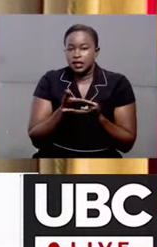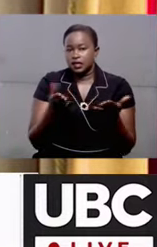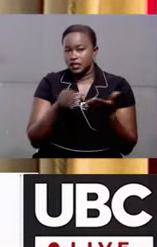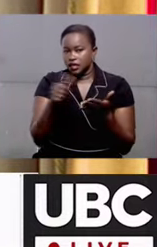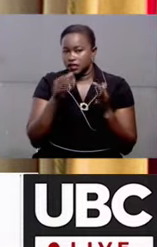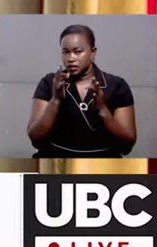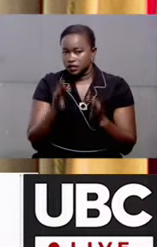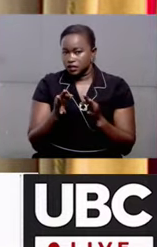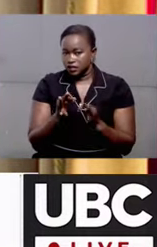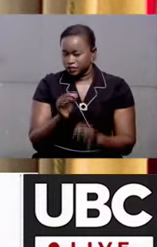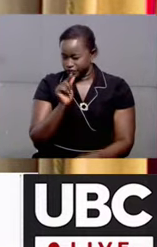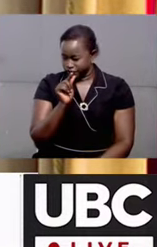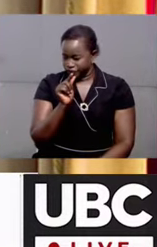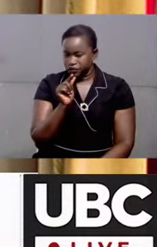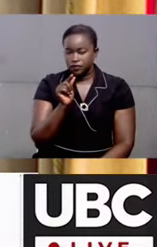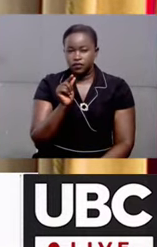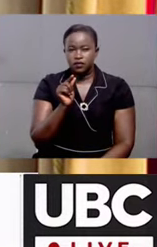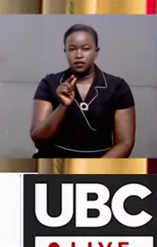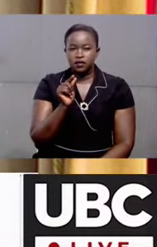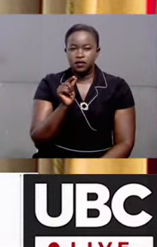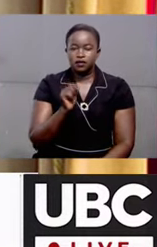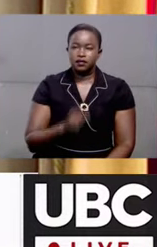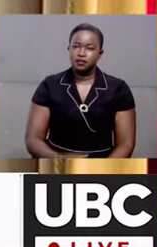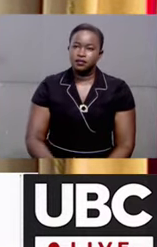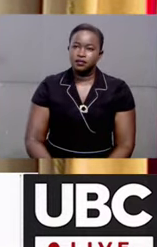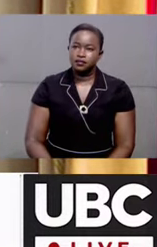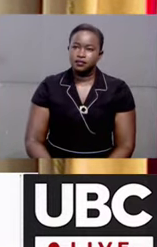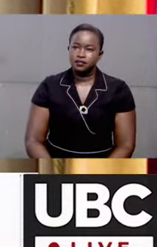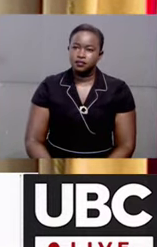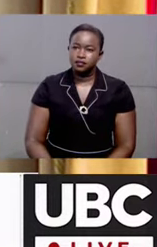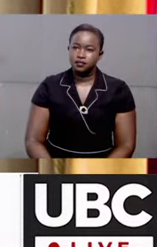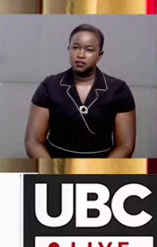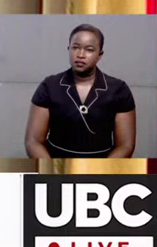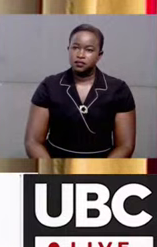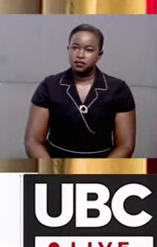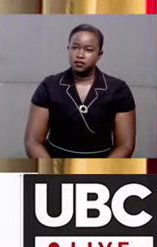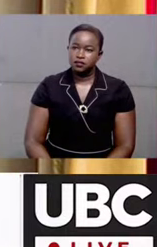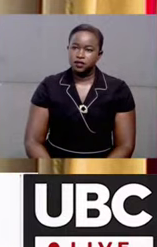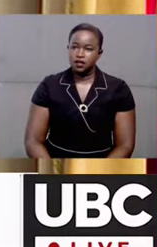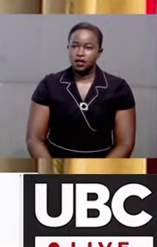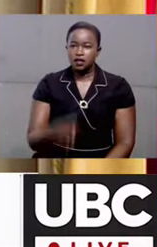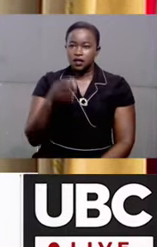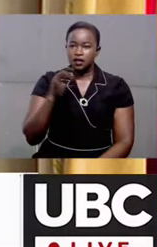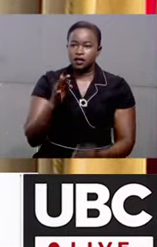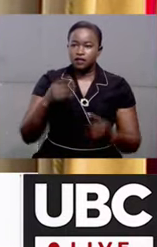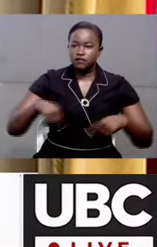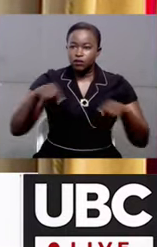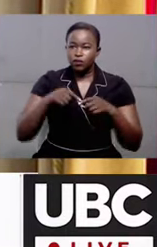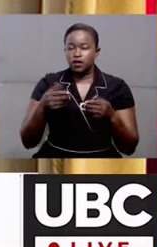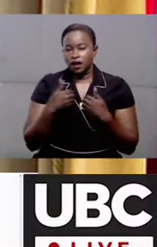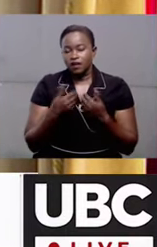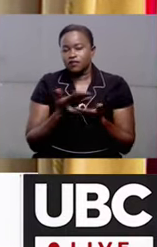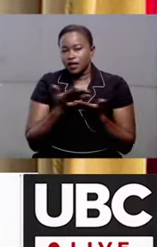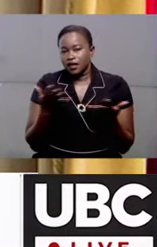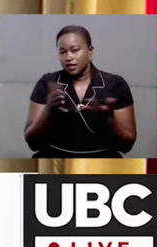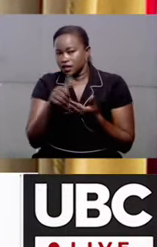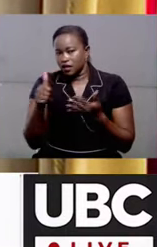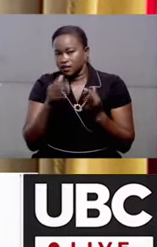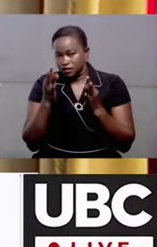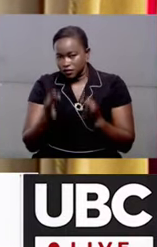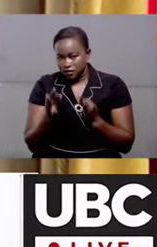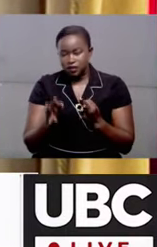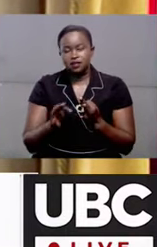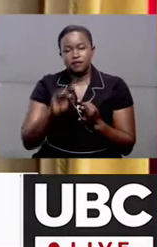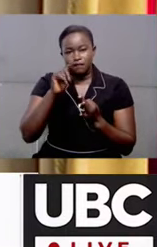just a minute. Search first seat. If we have anything else, let's